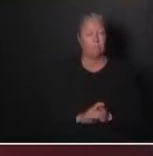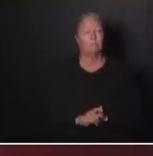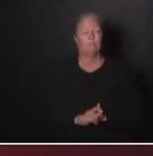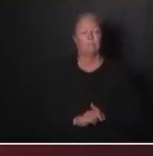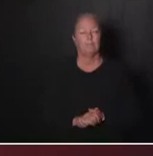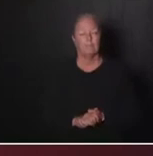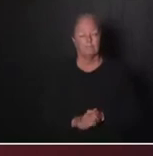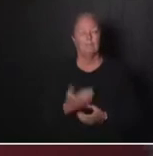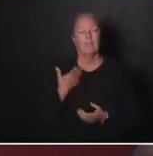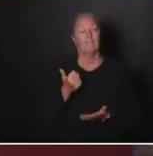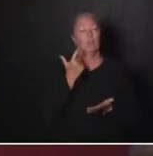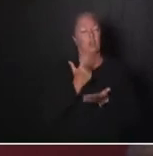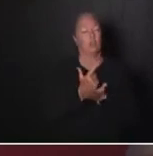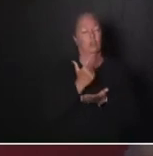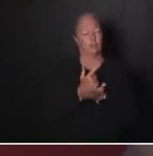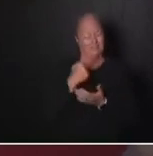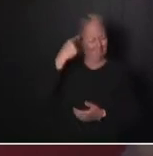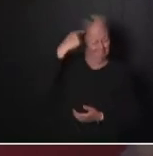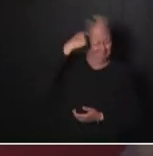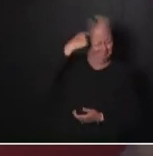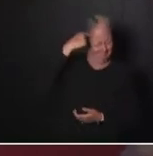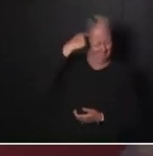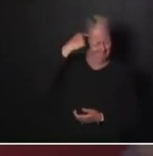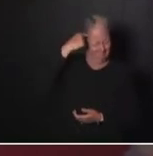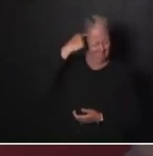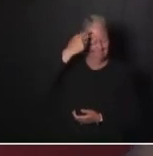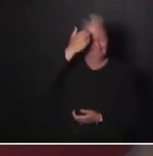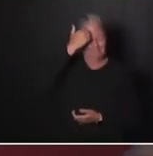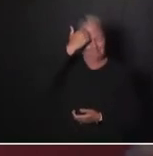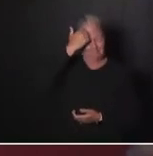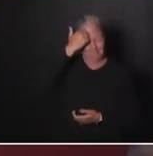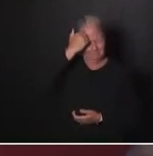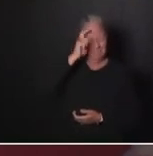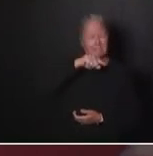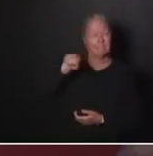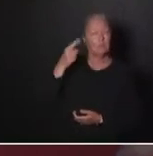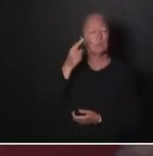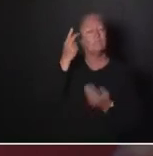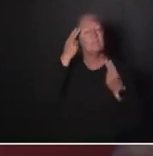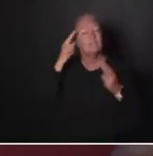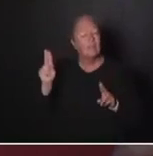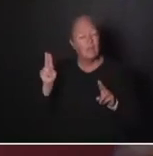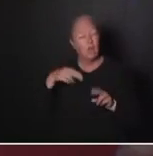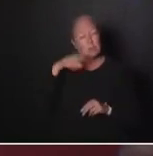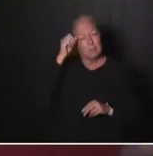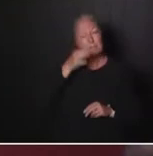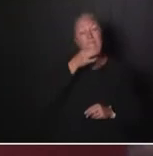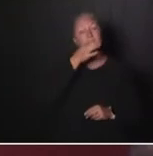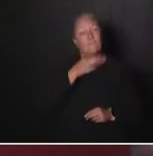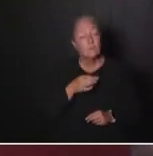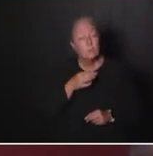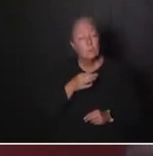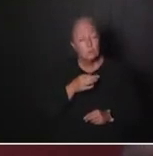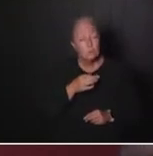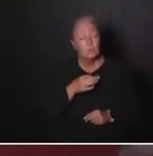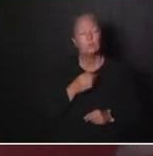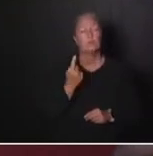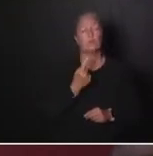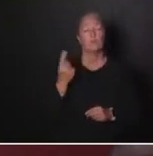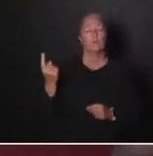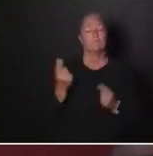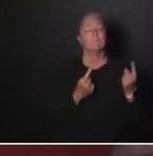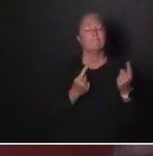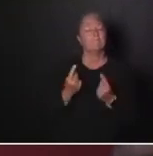much in my head of the people that have passed, but I remember a couple who came in and